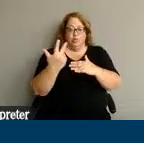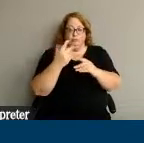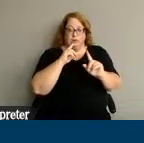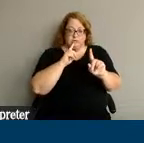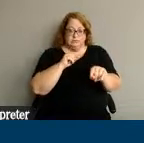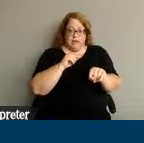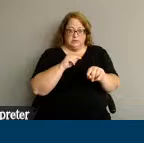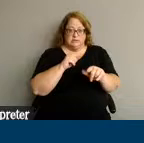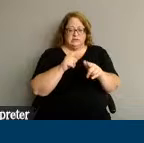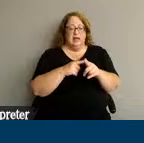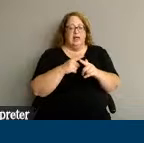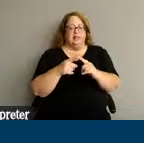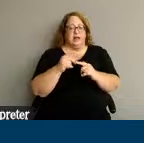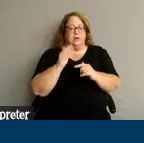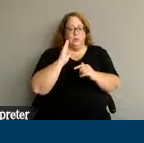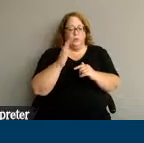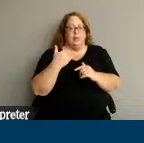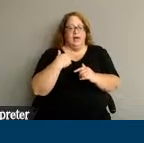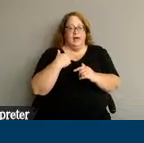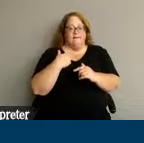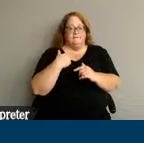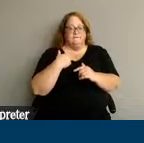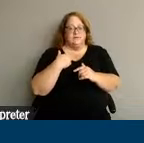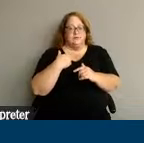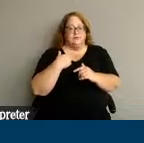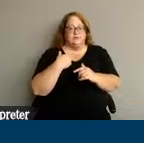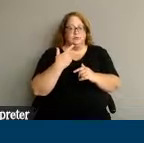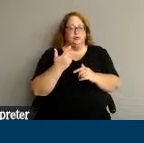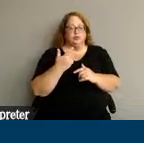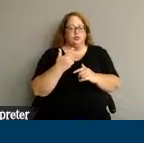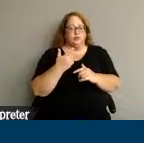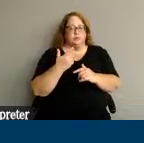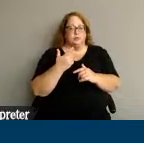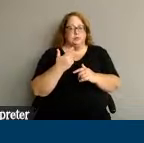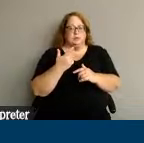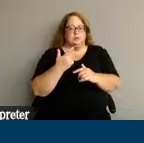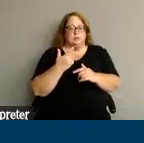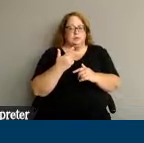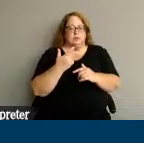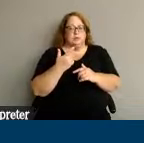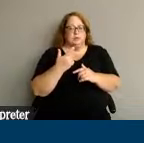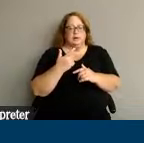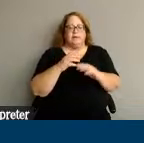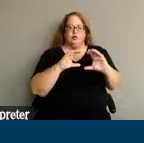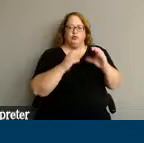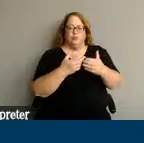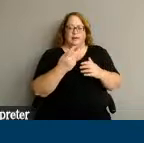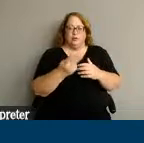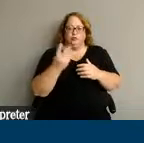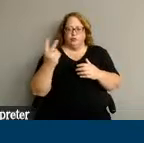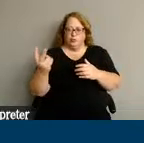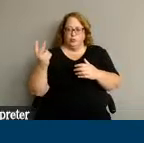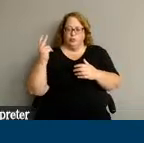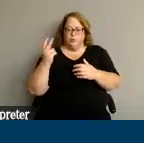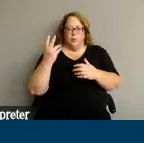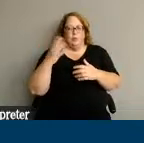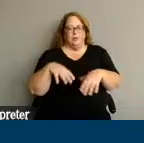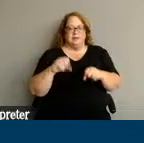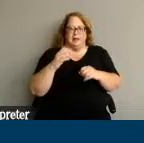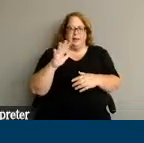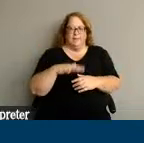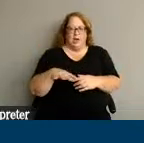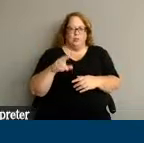responses, and then we're just going to have you to capture that information in a group of 2, and we're only going to spend